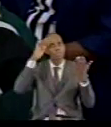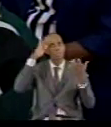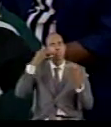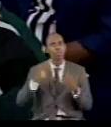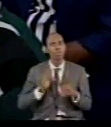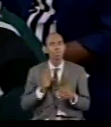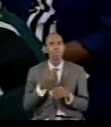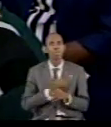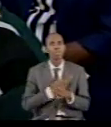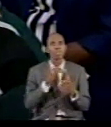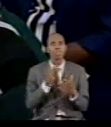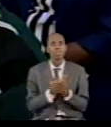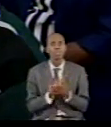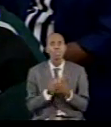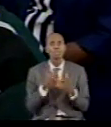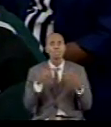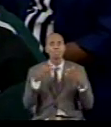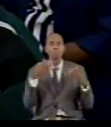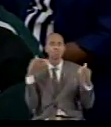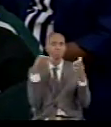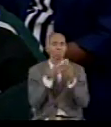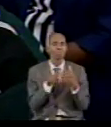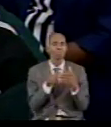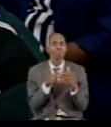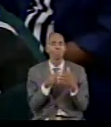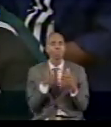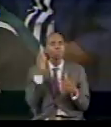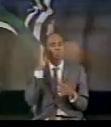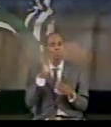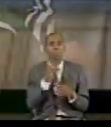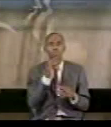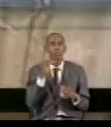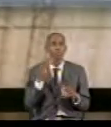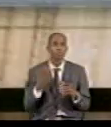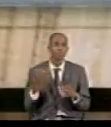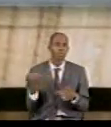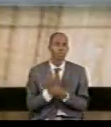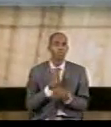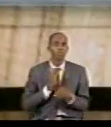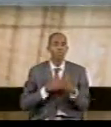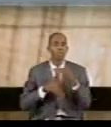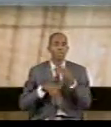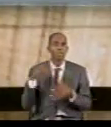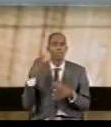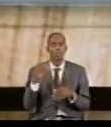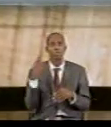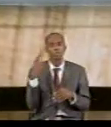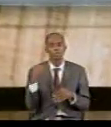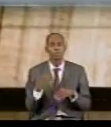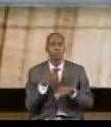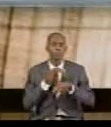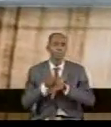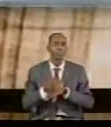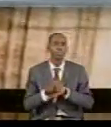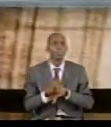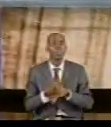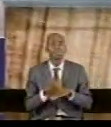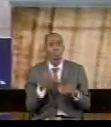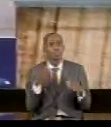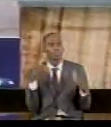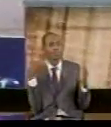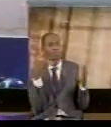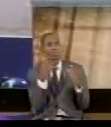that opposition will not run us out of the ministry. Contradiction of